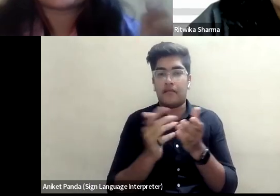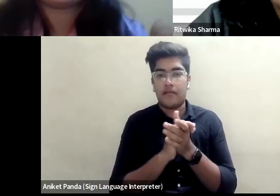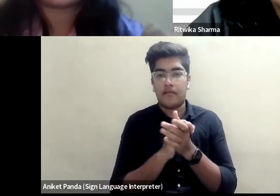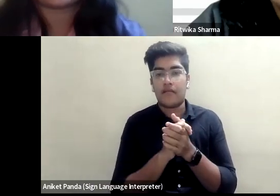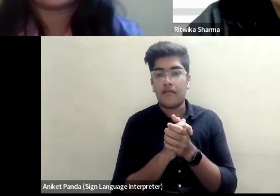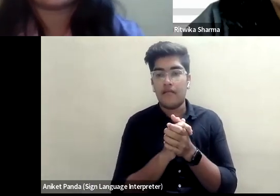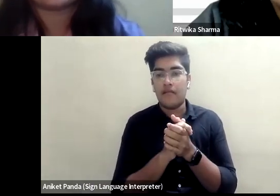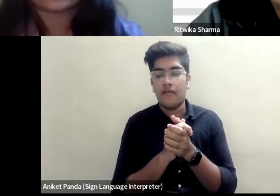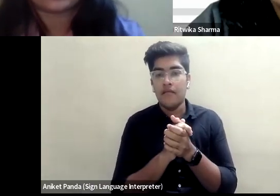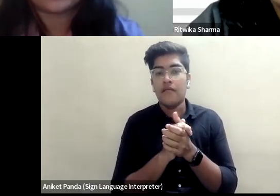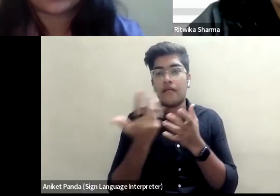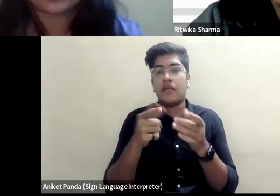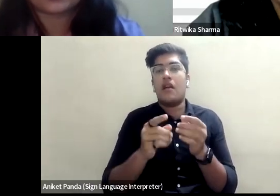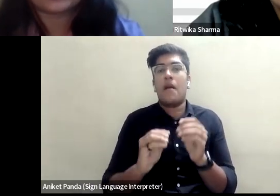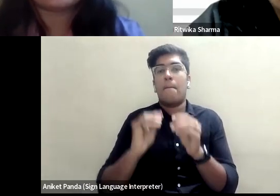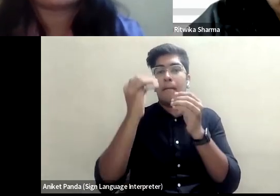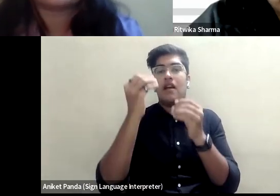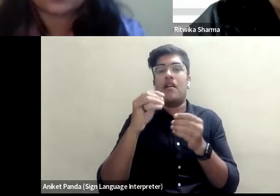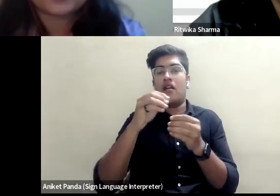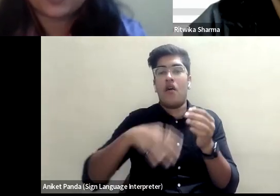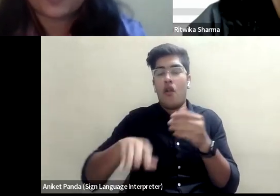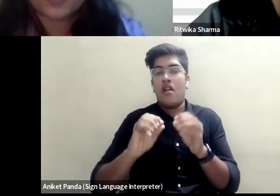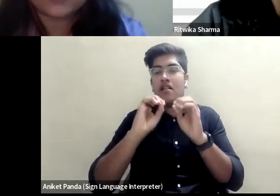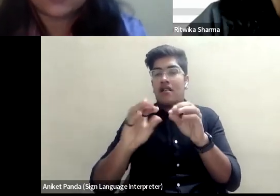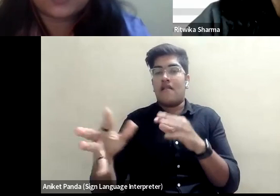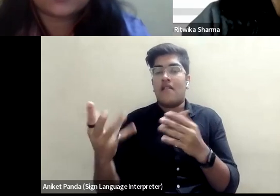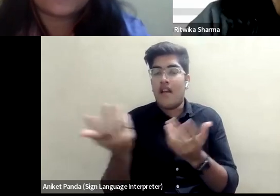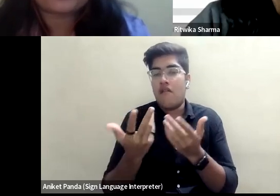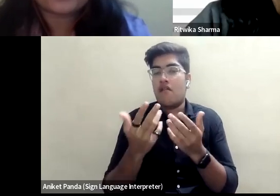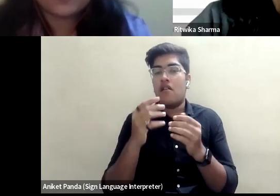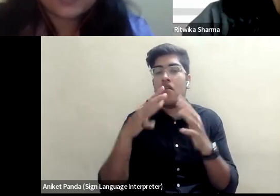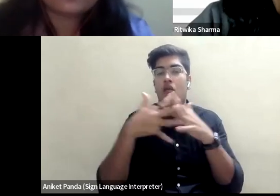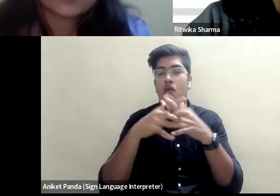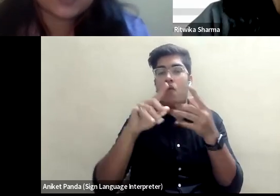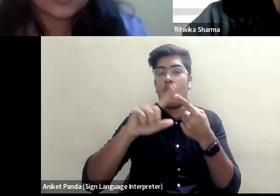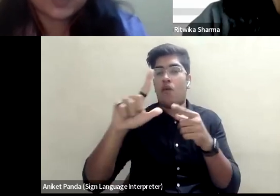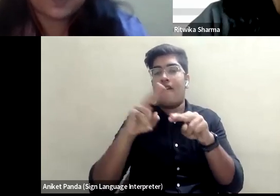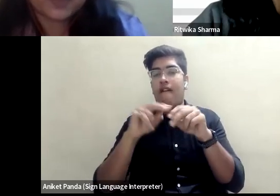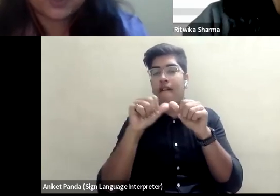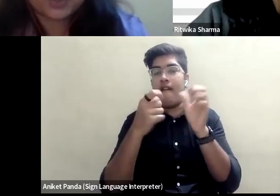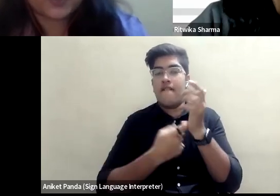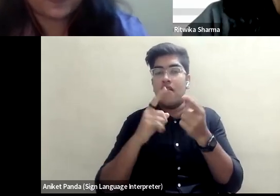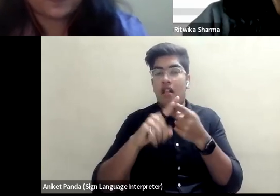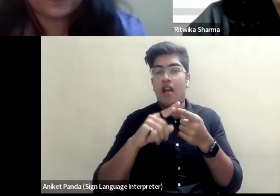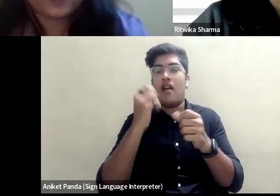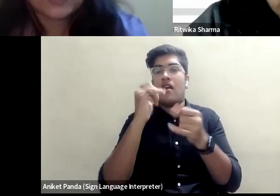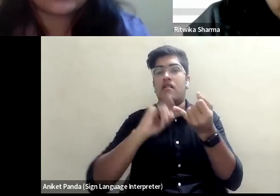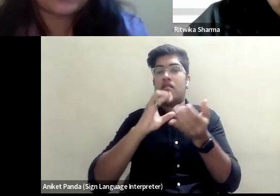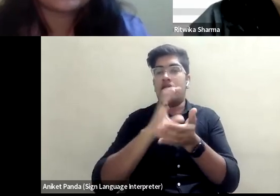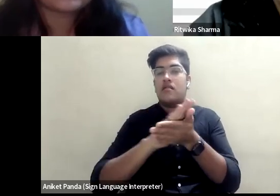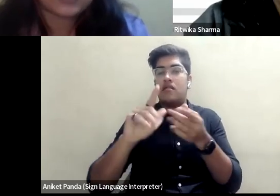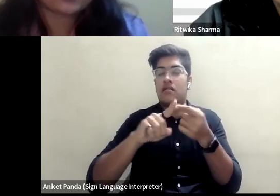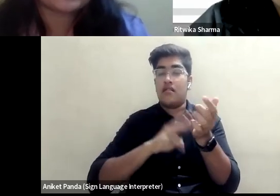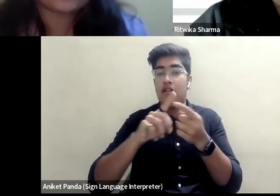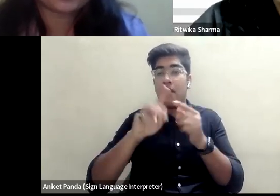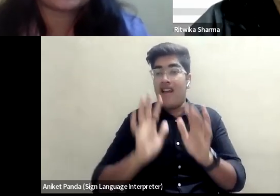welfare schemes about a documentation or a document should be prepared within a month, imagine where this leads people to. And